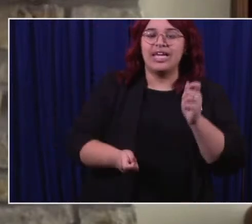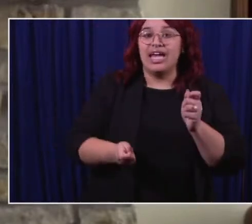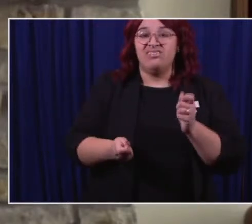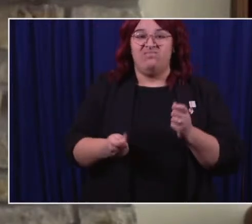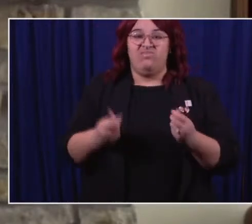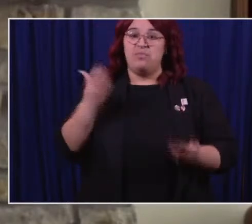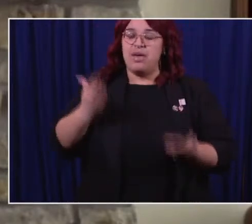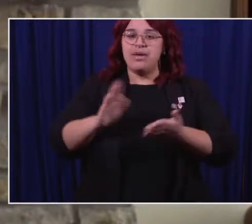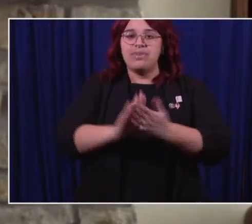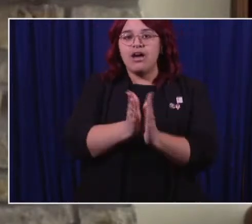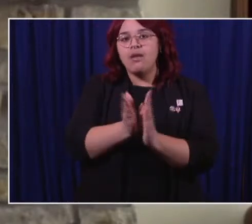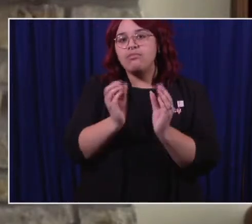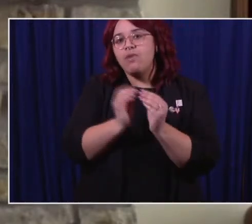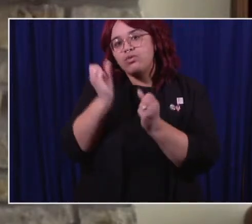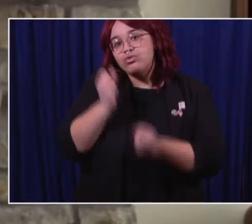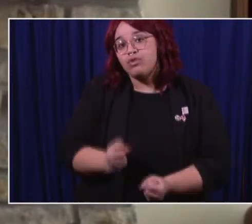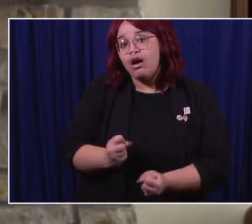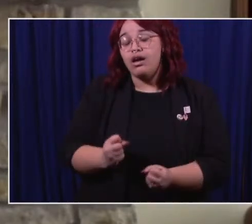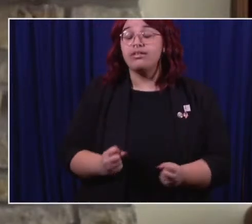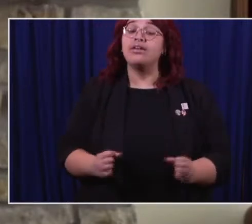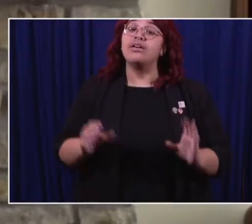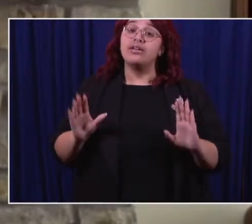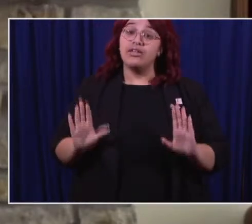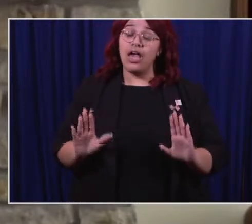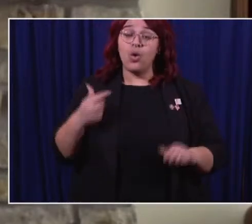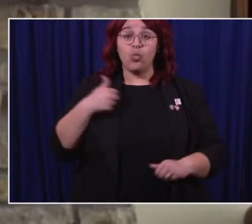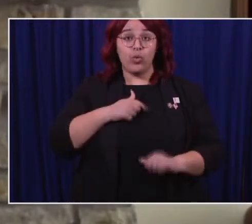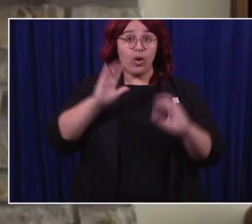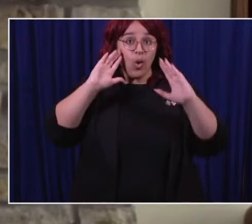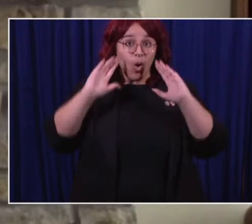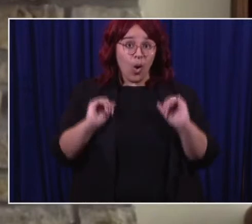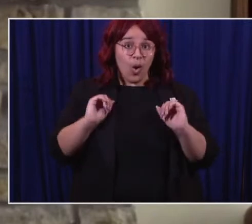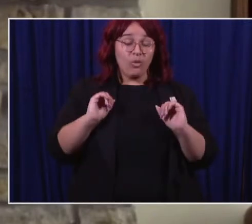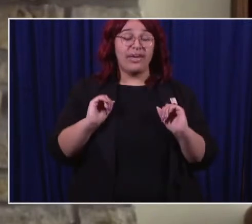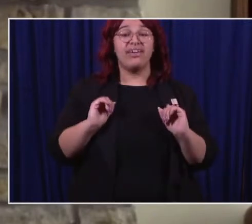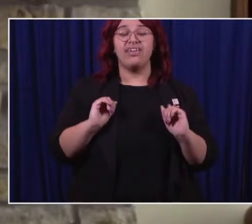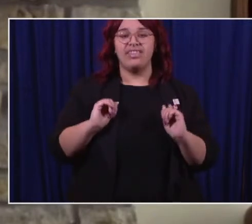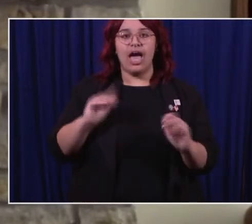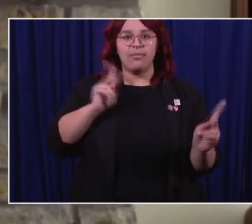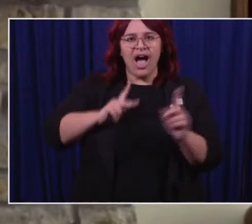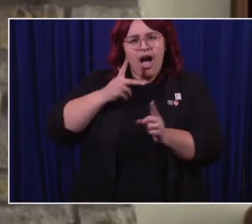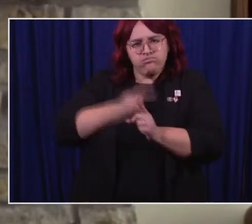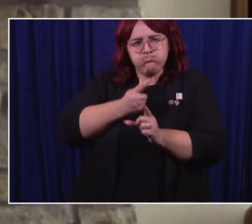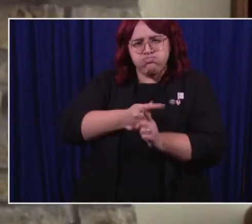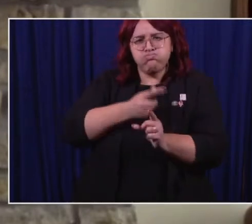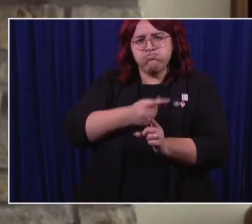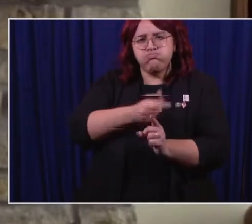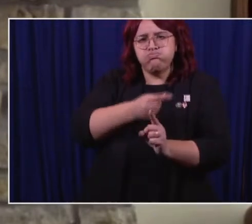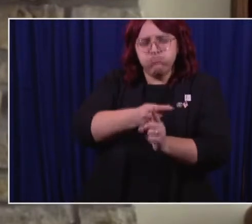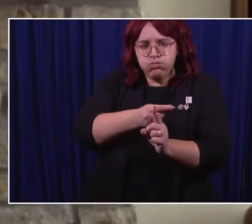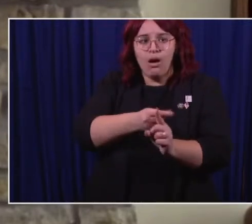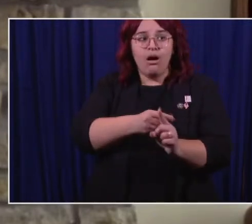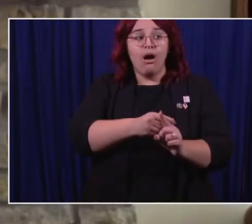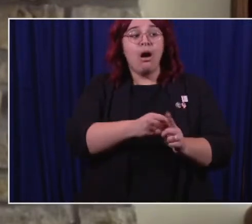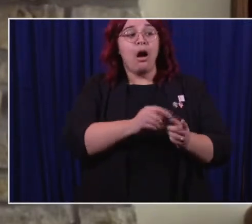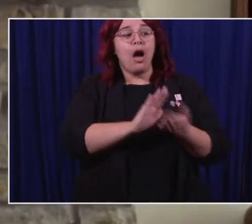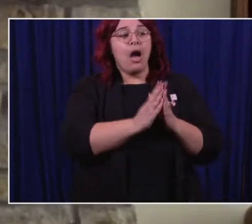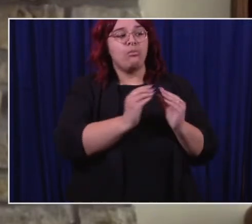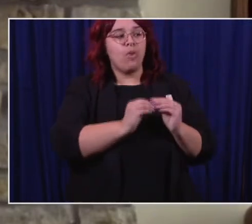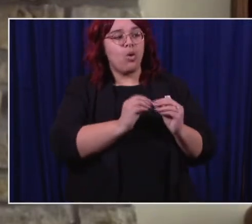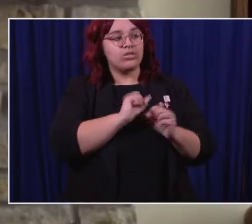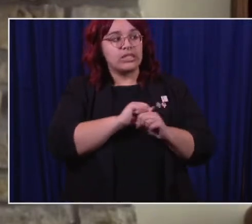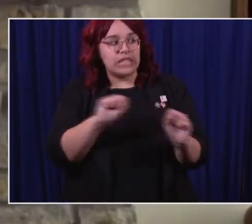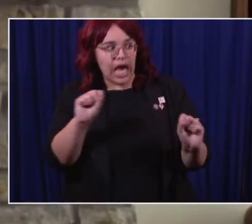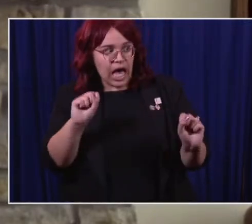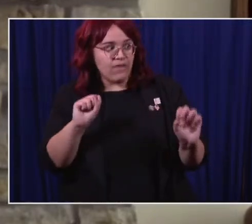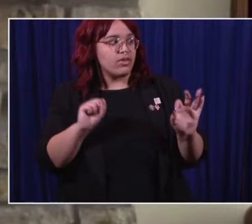vaccinated every day, and where mask wearing inside a ballpark, if that